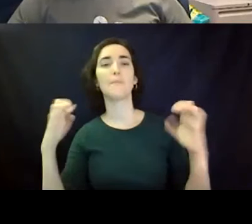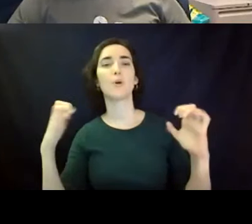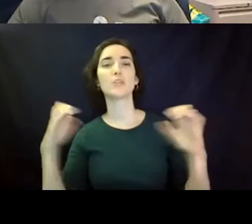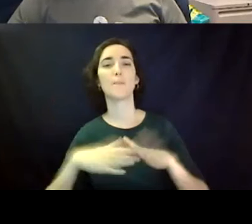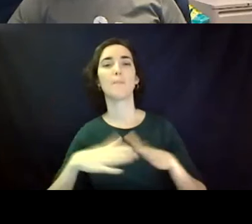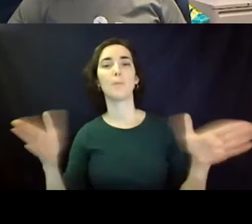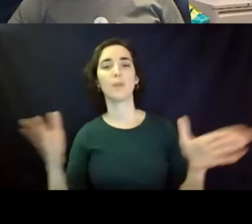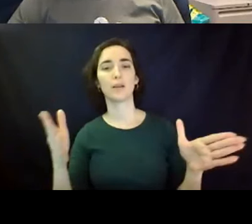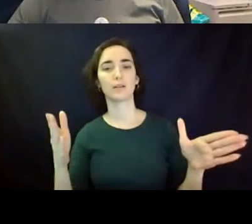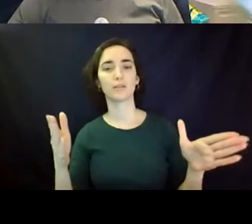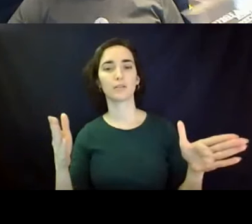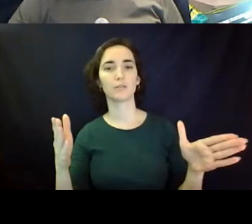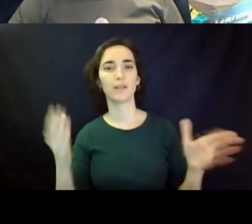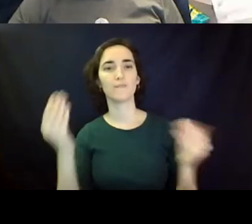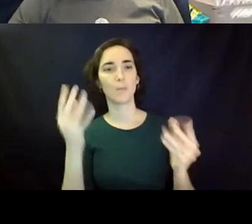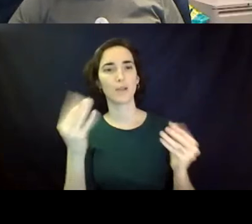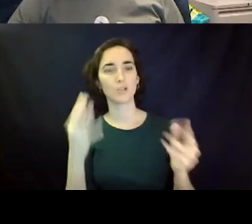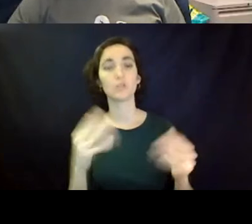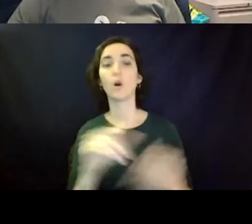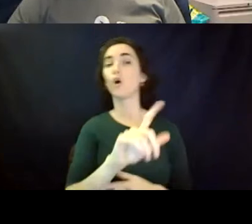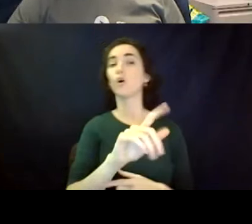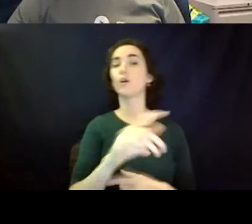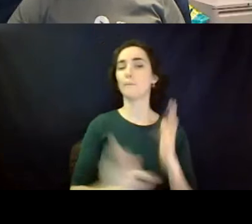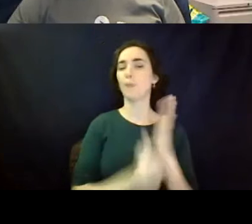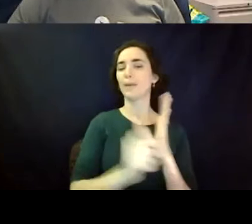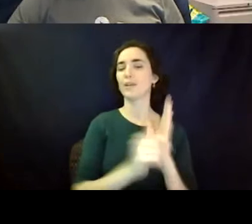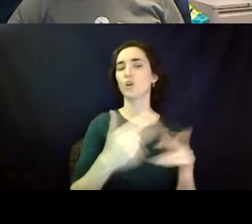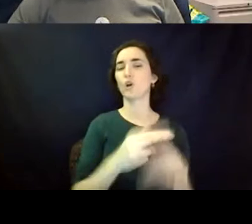publication. It's a Louisiana Preparedness Guide.